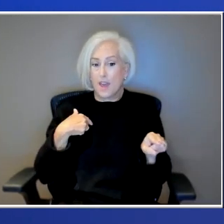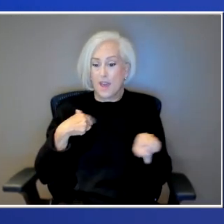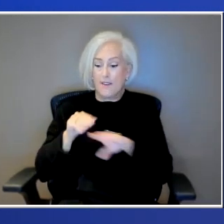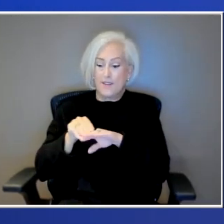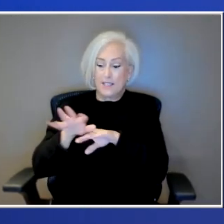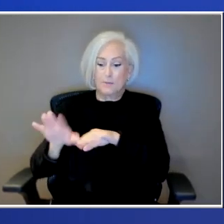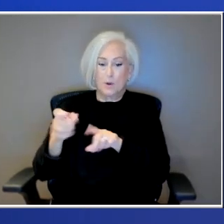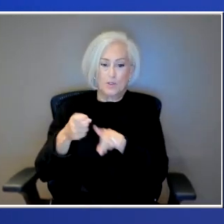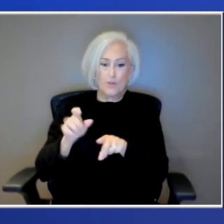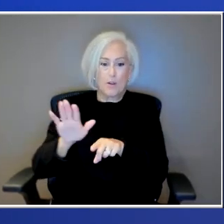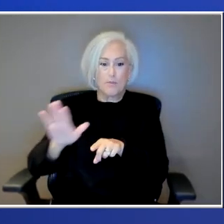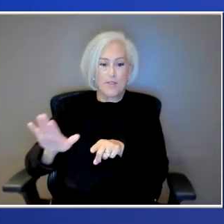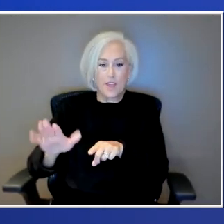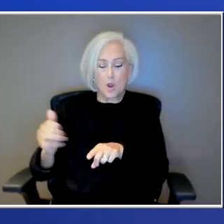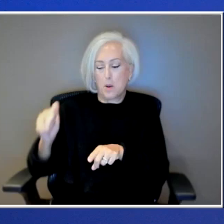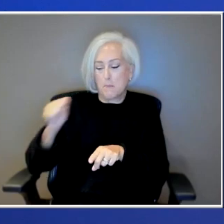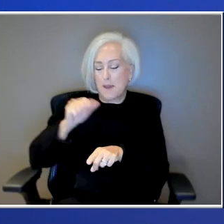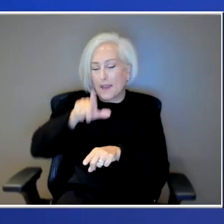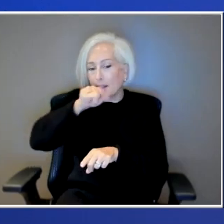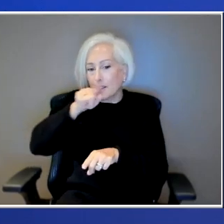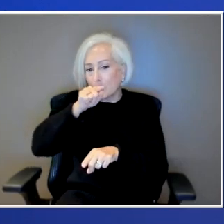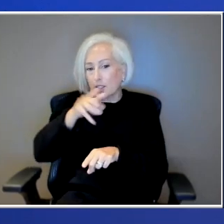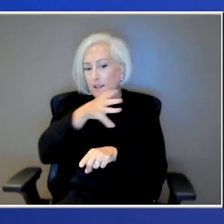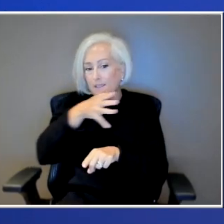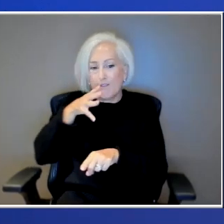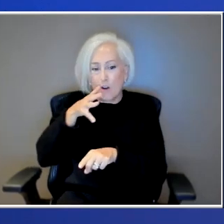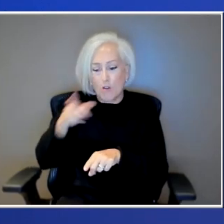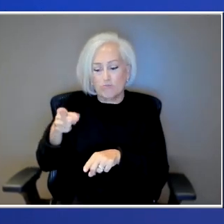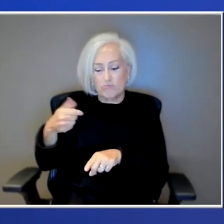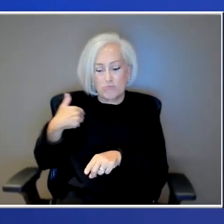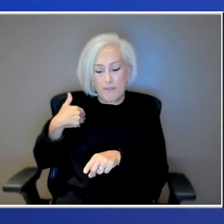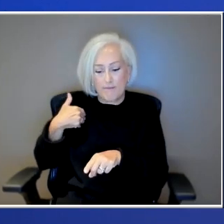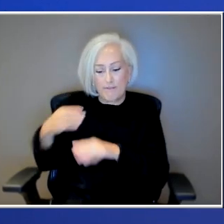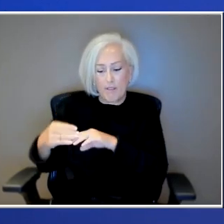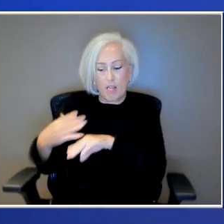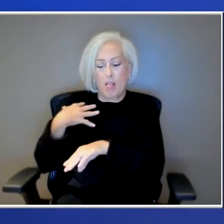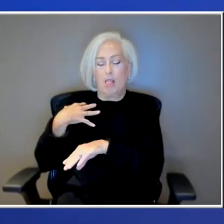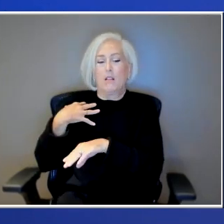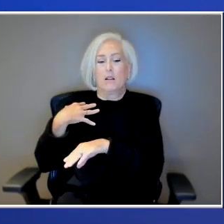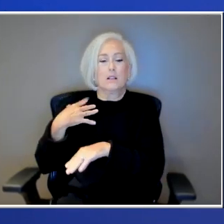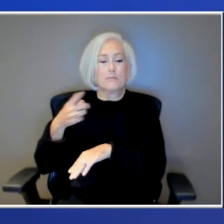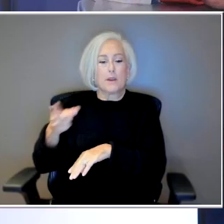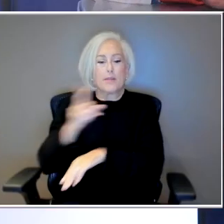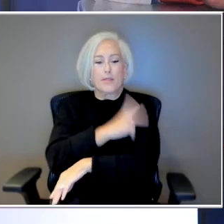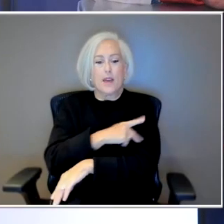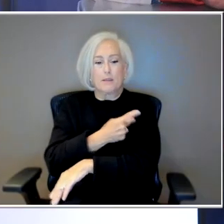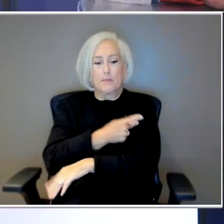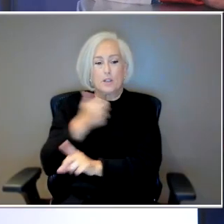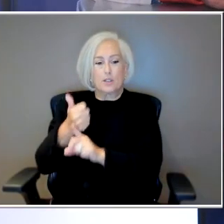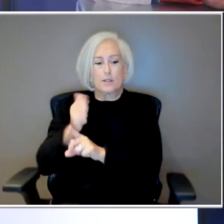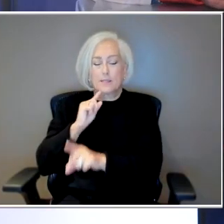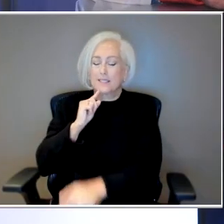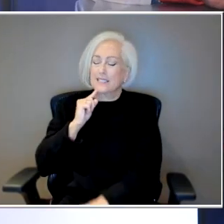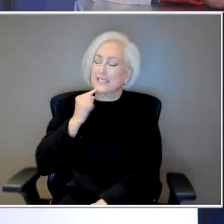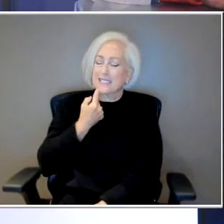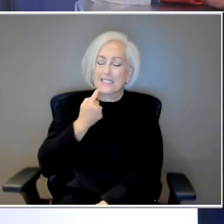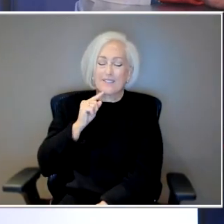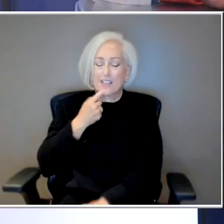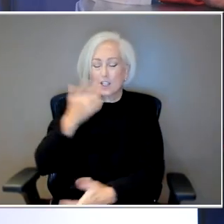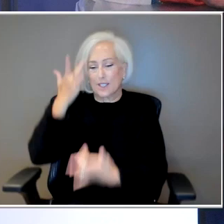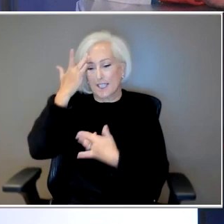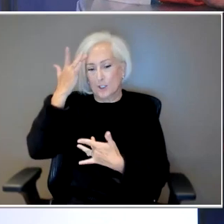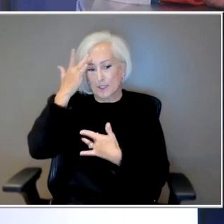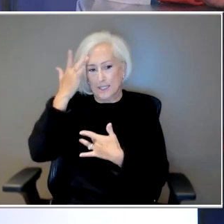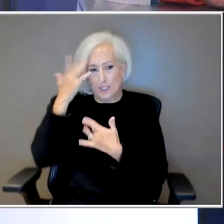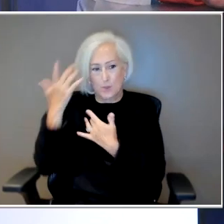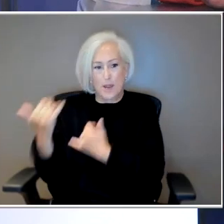poultry farm, but right now no other updates other than that patient is in severe severe illness at this point in time.